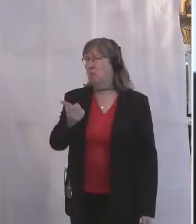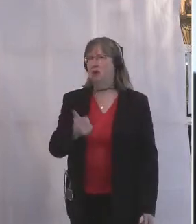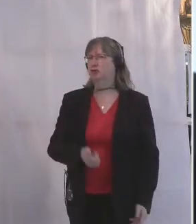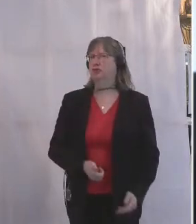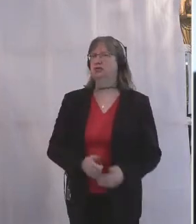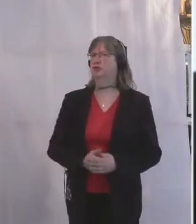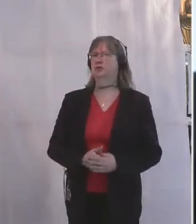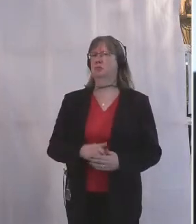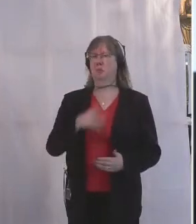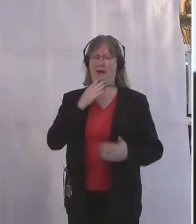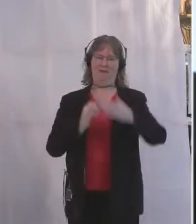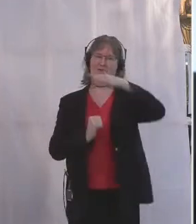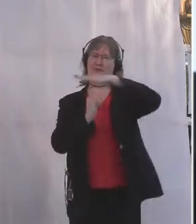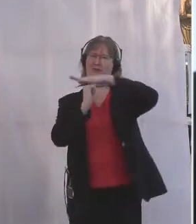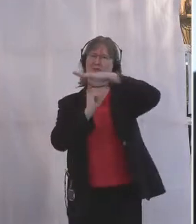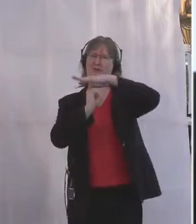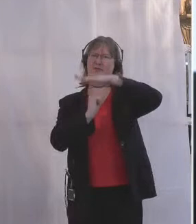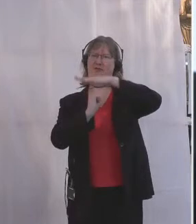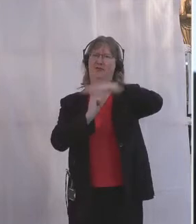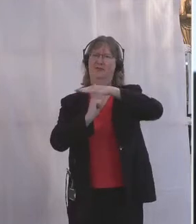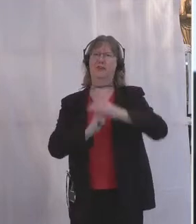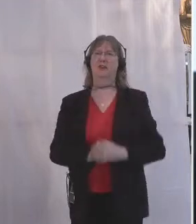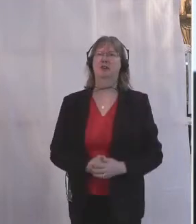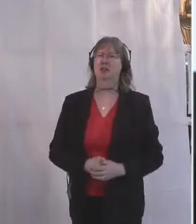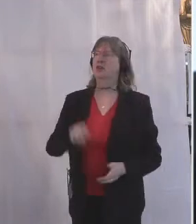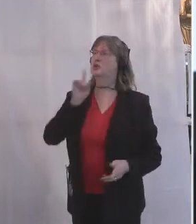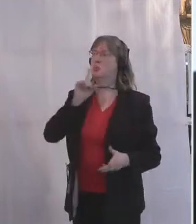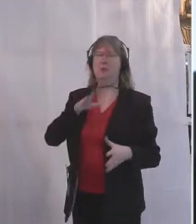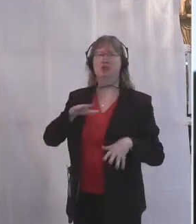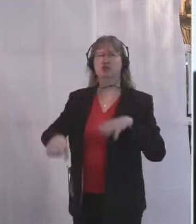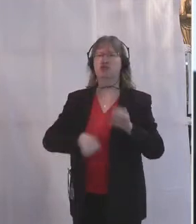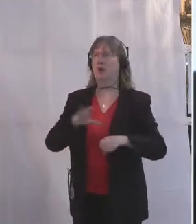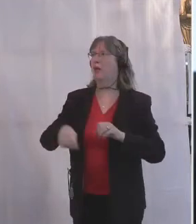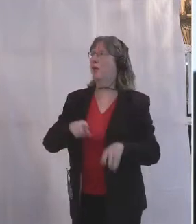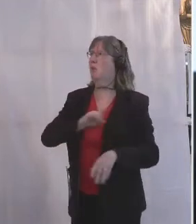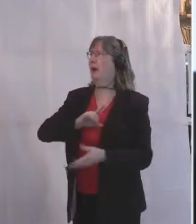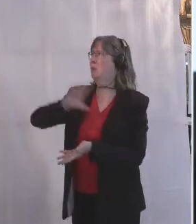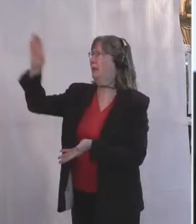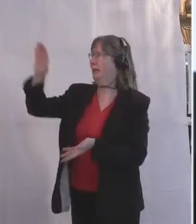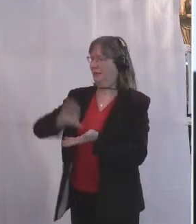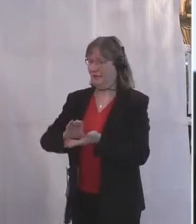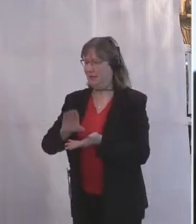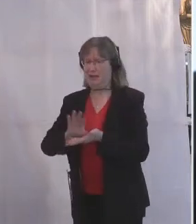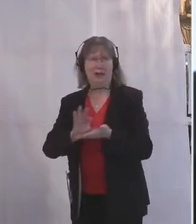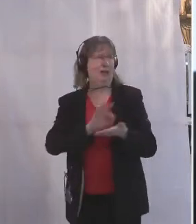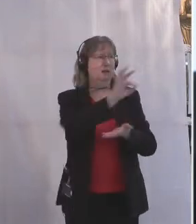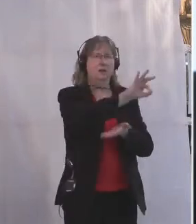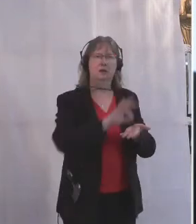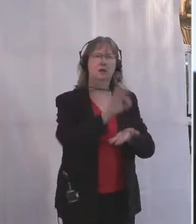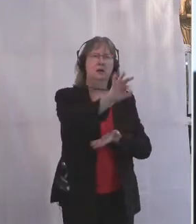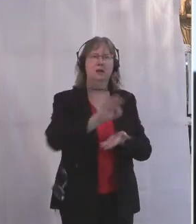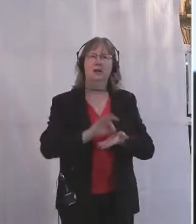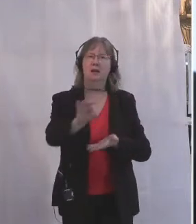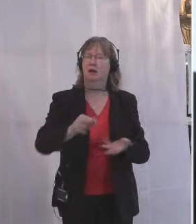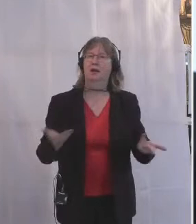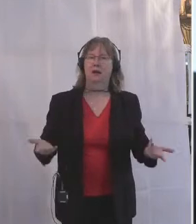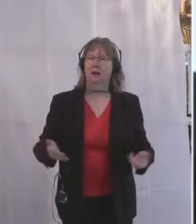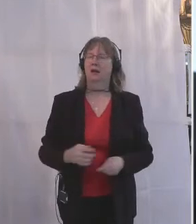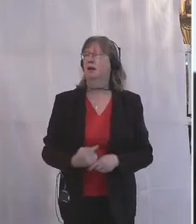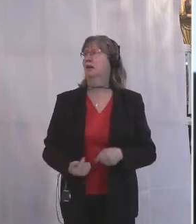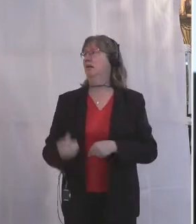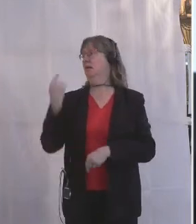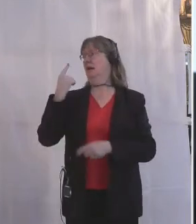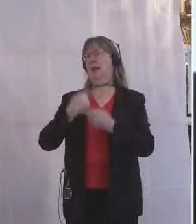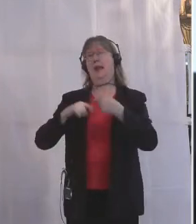echelon and have that have the funds to then be distributing to other female founders. Up until January